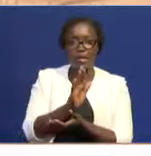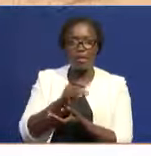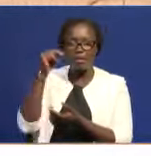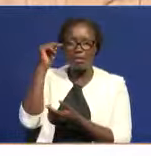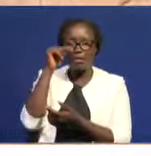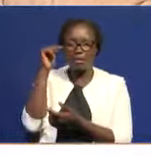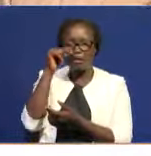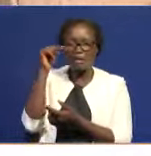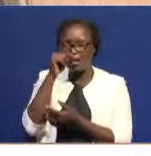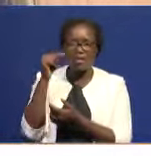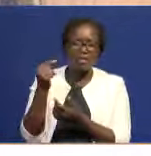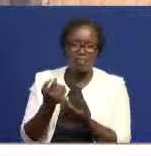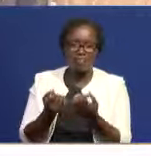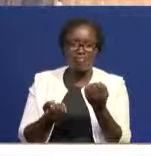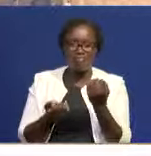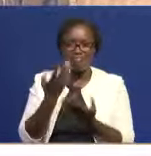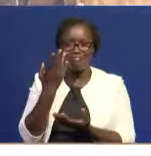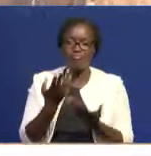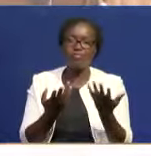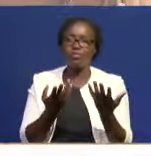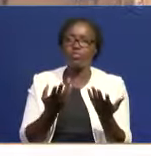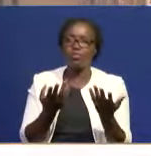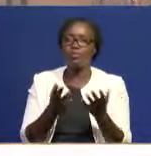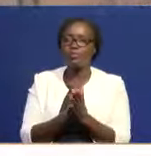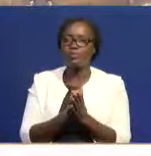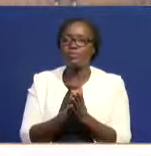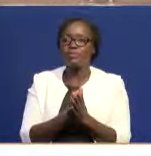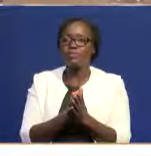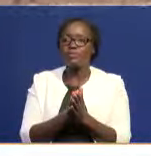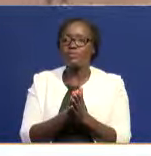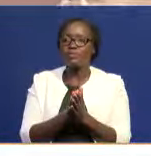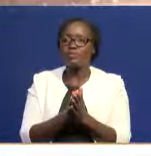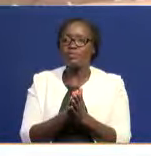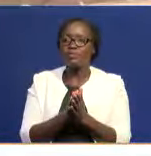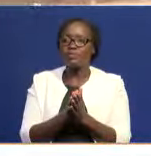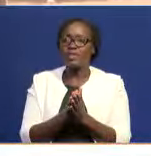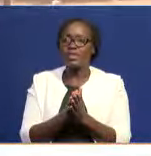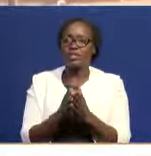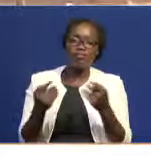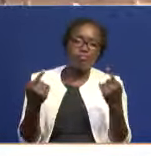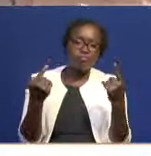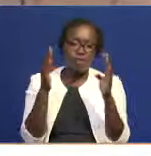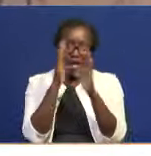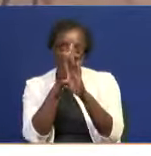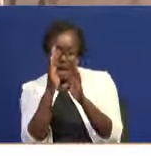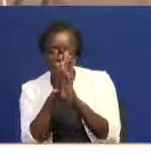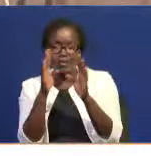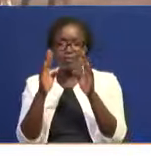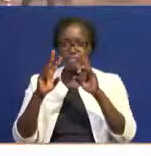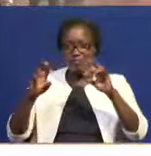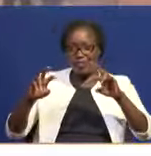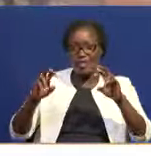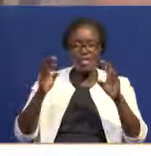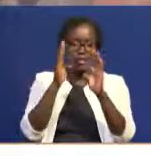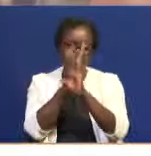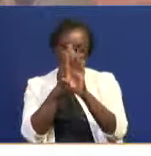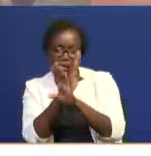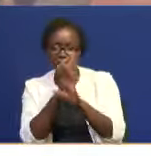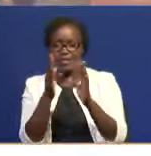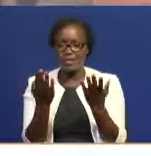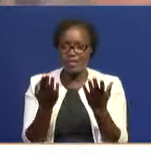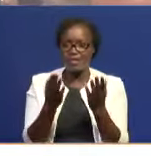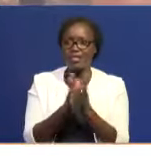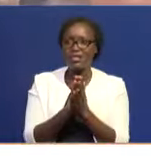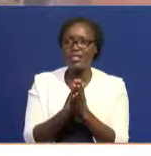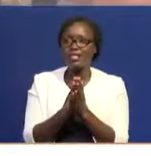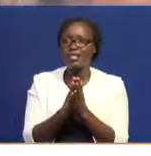gas canisters. This has been a cat and mouse game, so to say, because that has been situated. You can